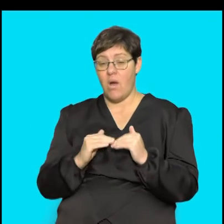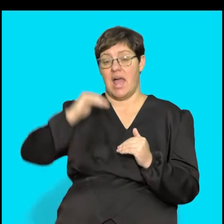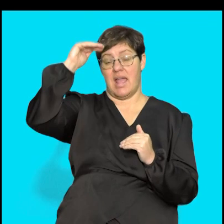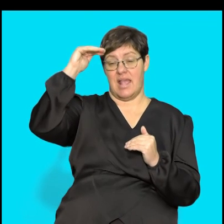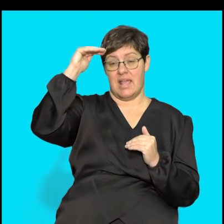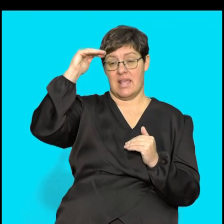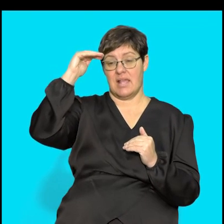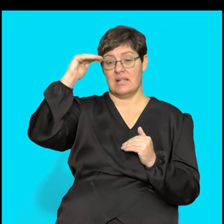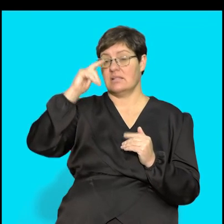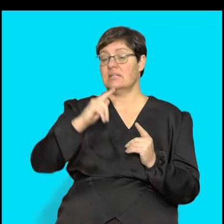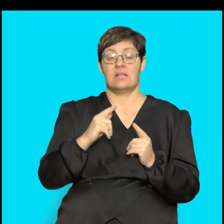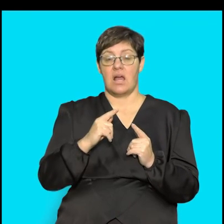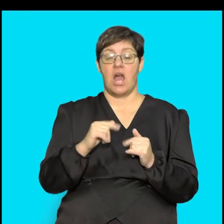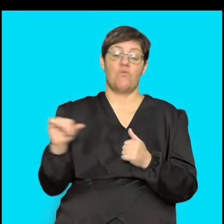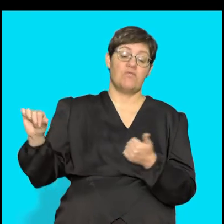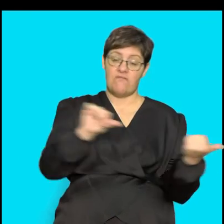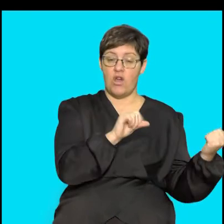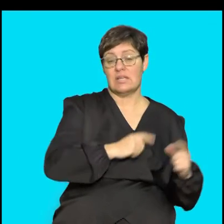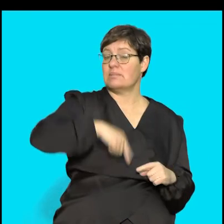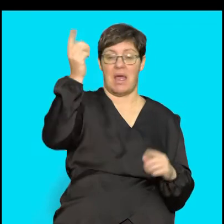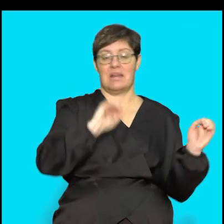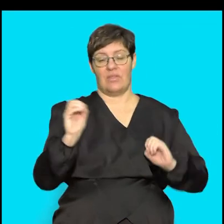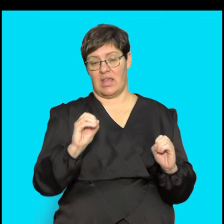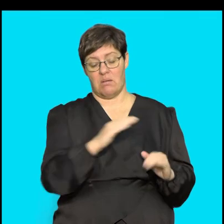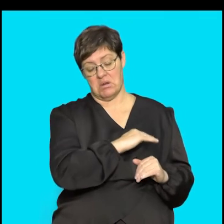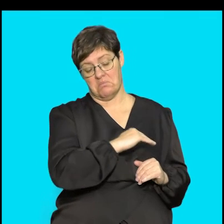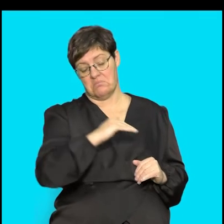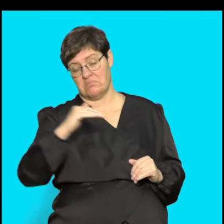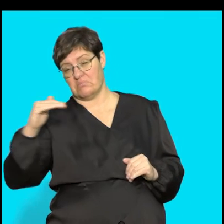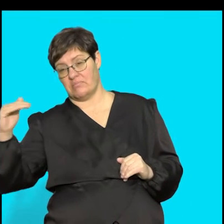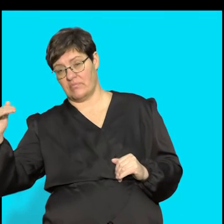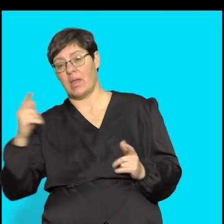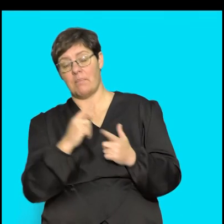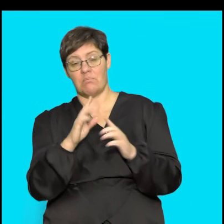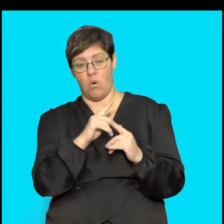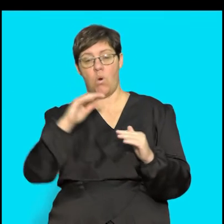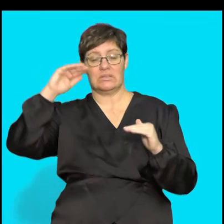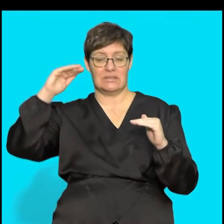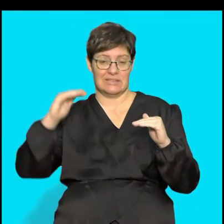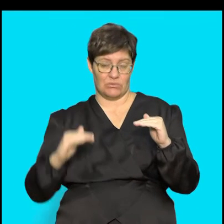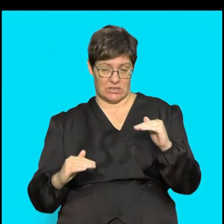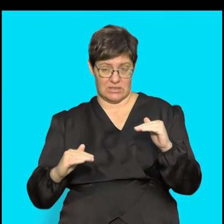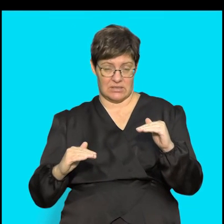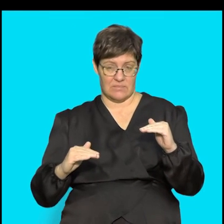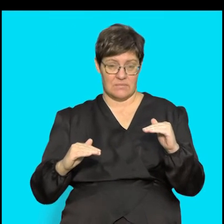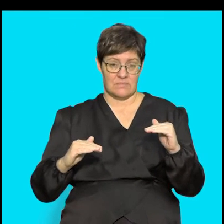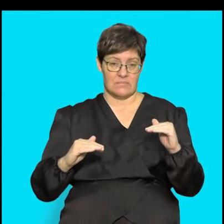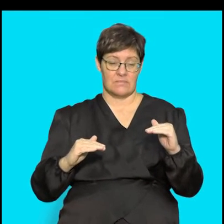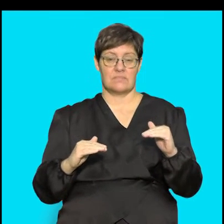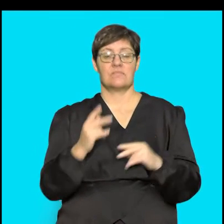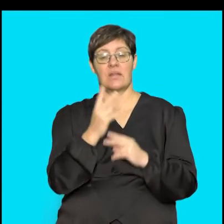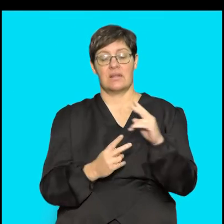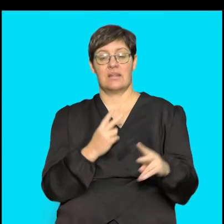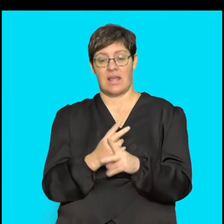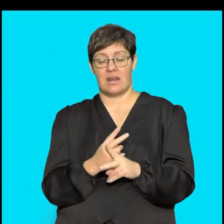is high, no spike for the reverse reaction, but the forward reaction then starts to decrease,